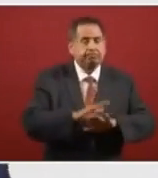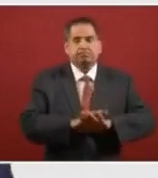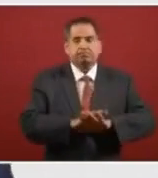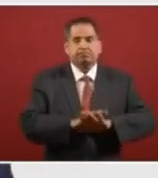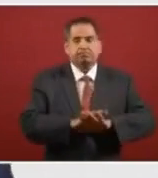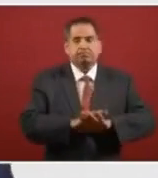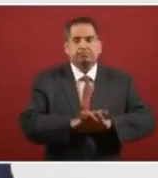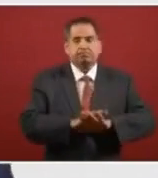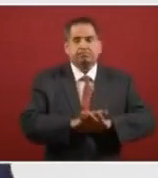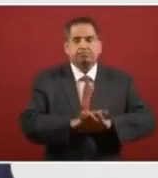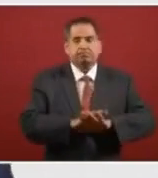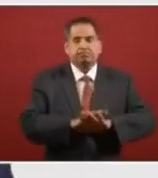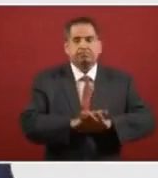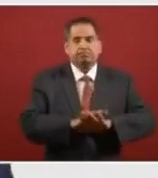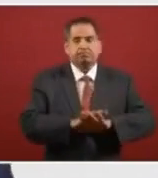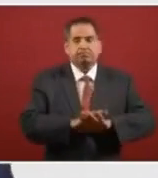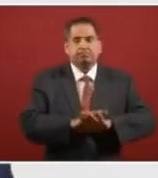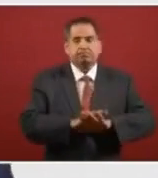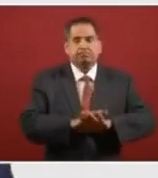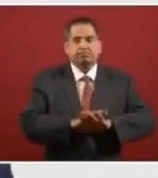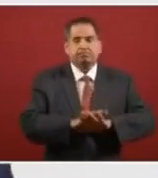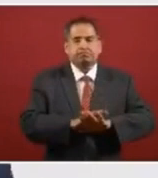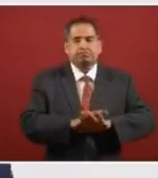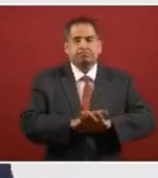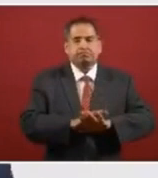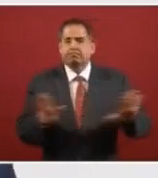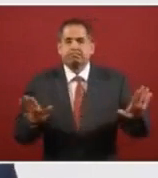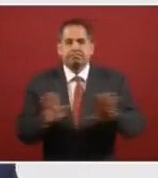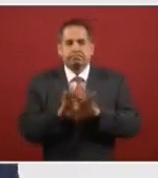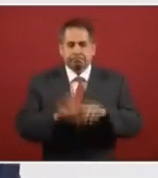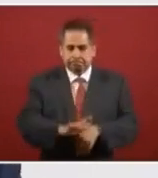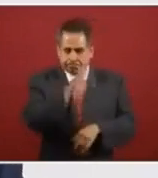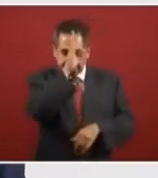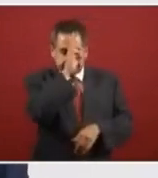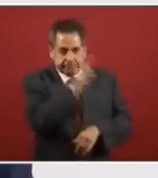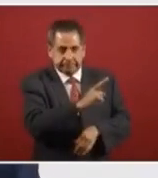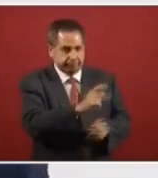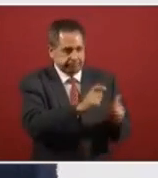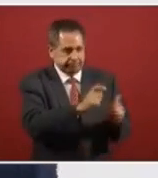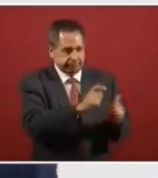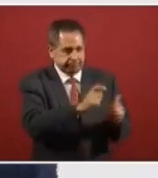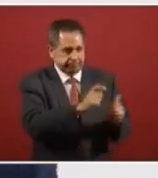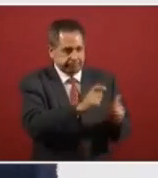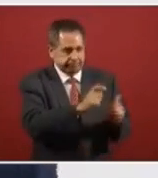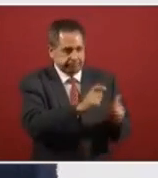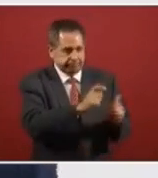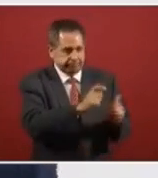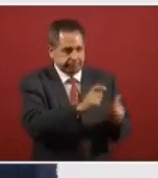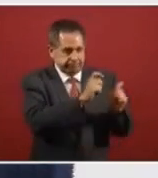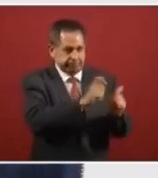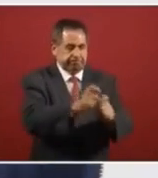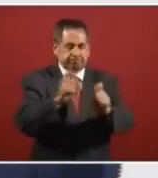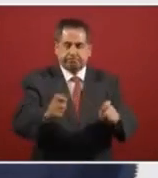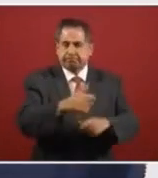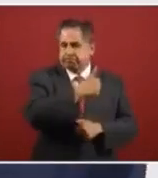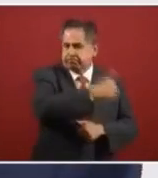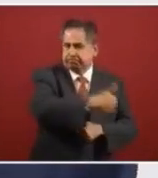it respects the attributions and jurisdictions